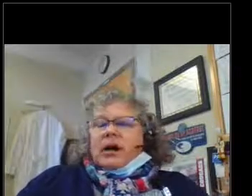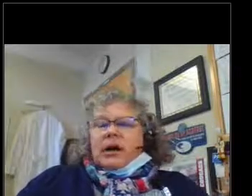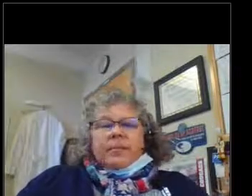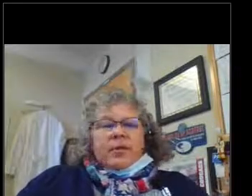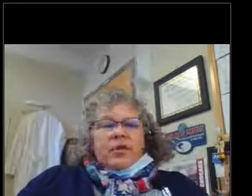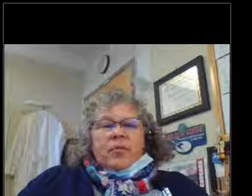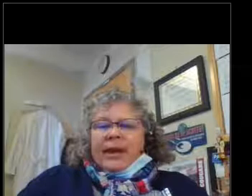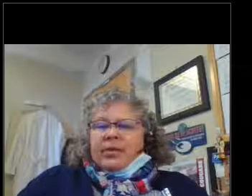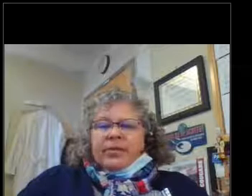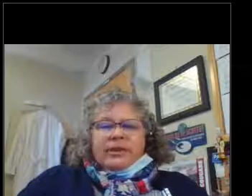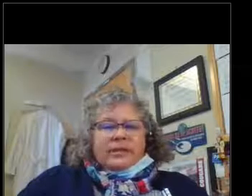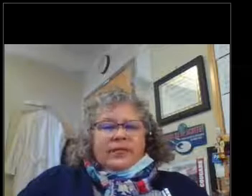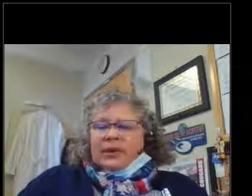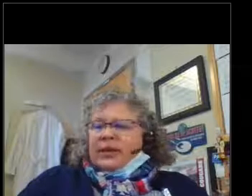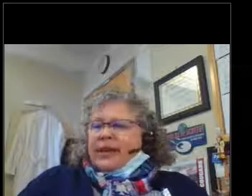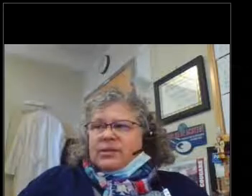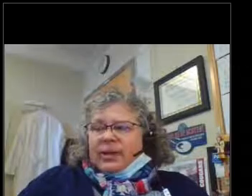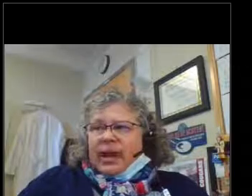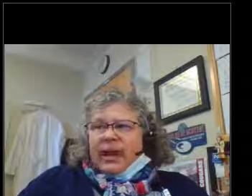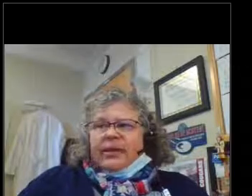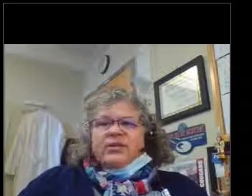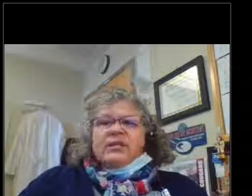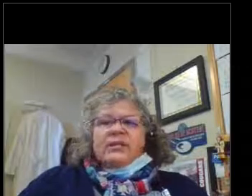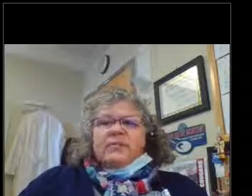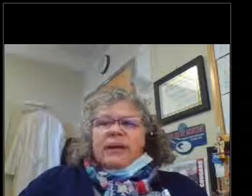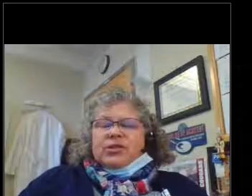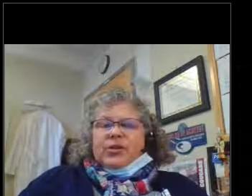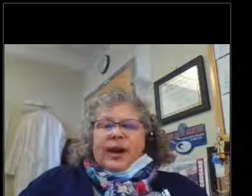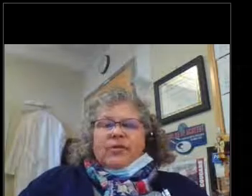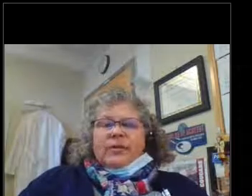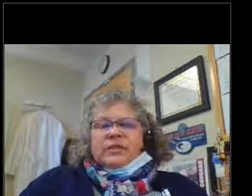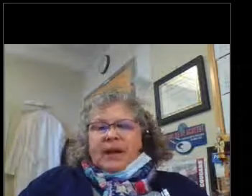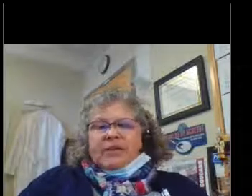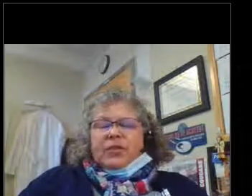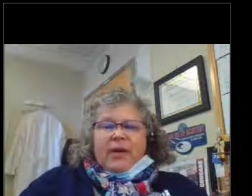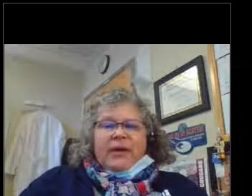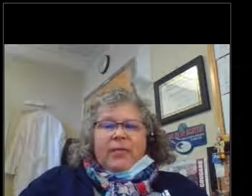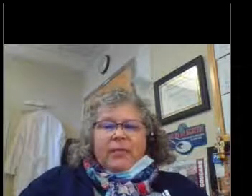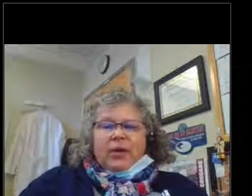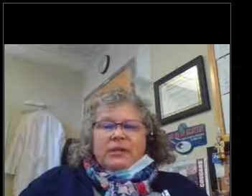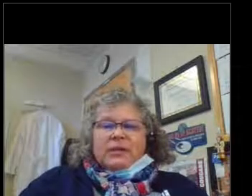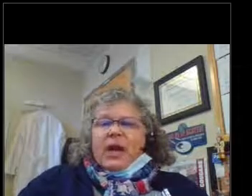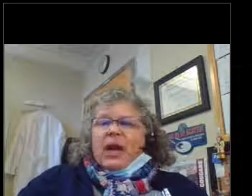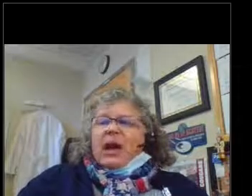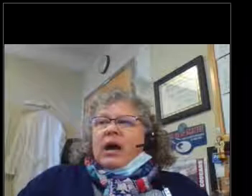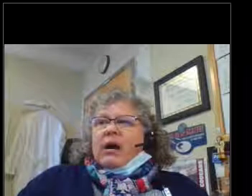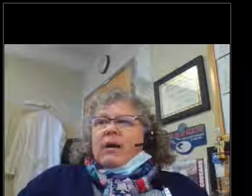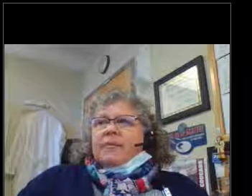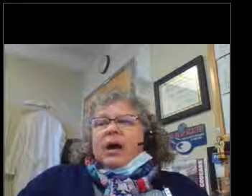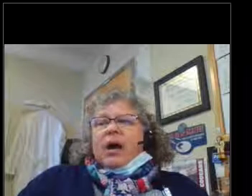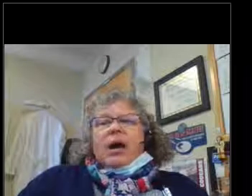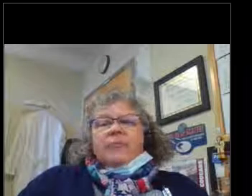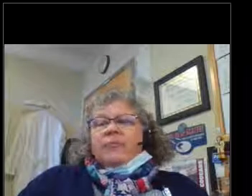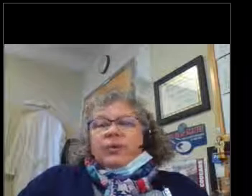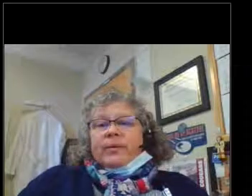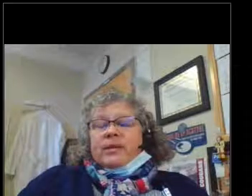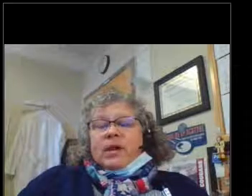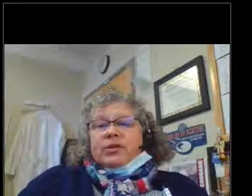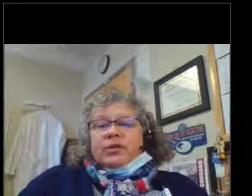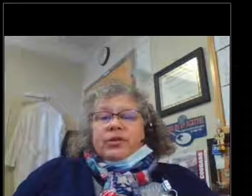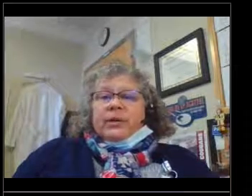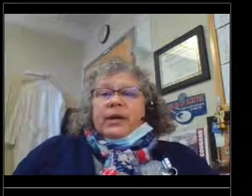important. You may do things differently. That's okay. You just need to make sure you have a respect for how that works.